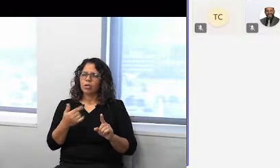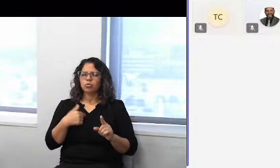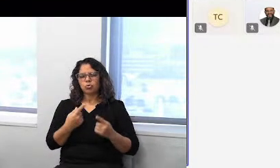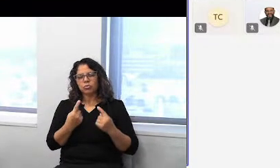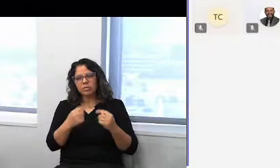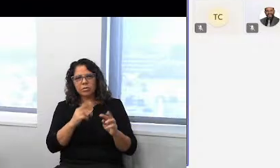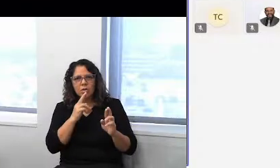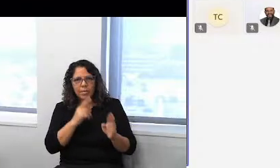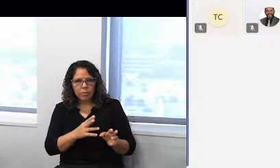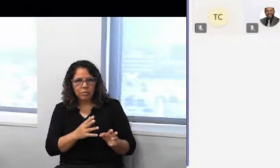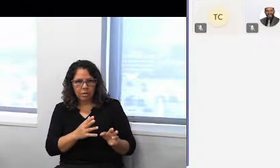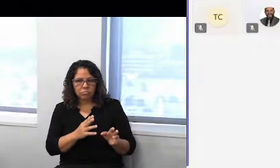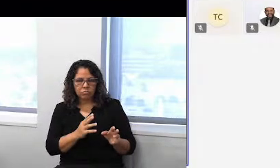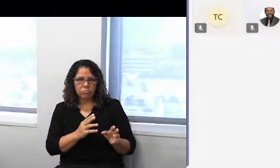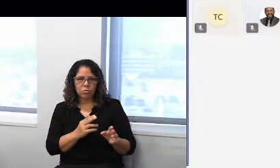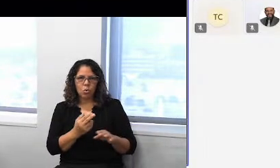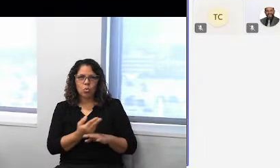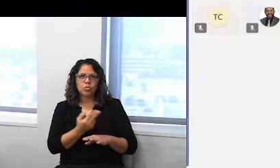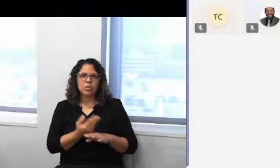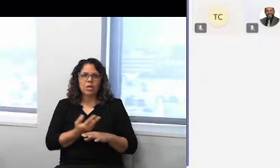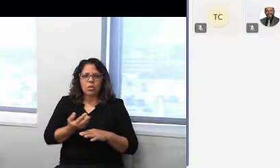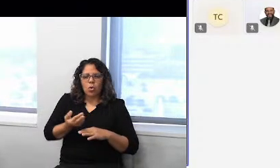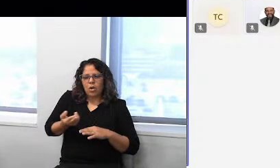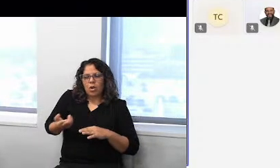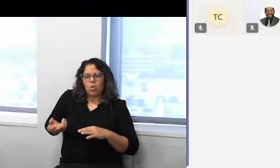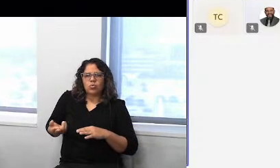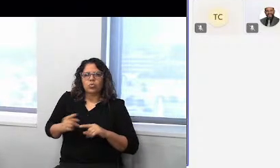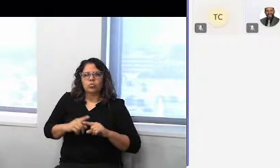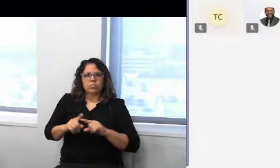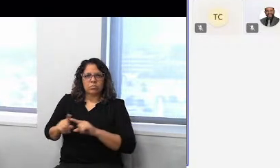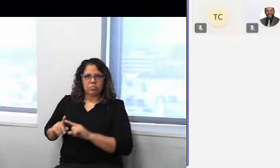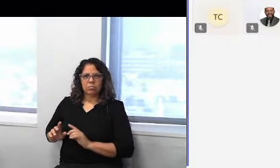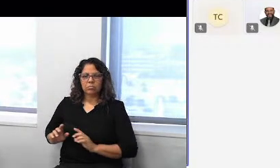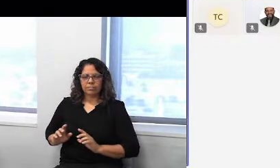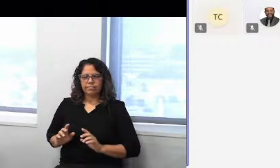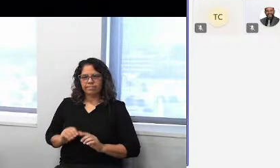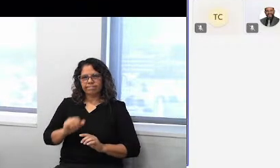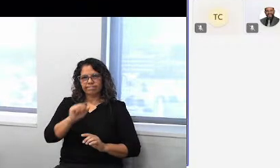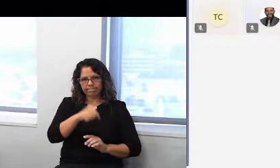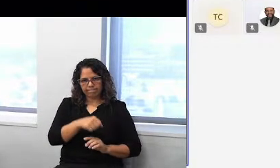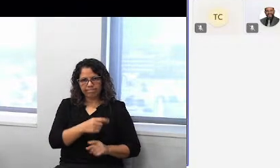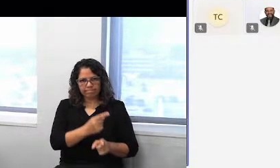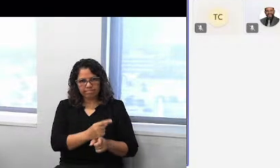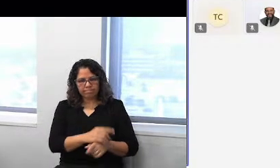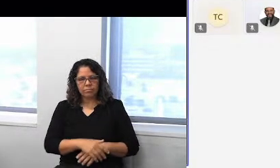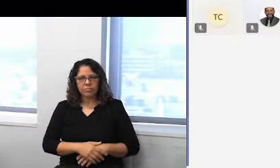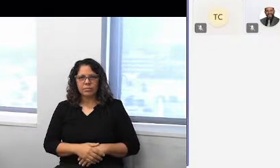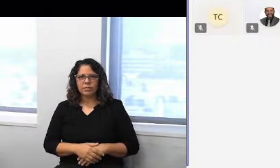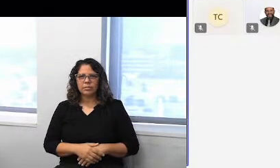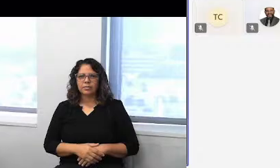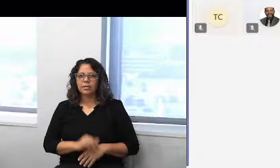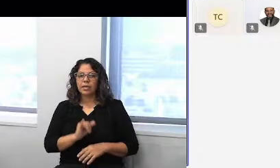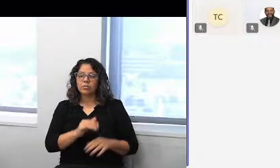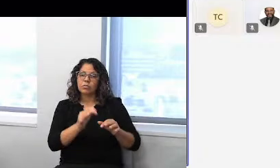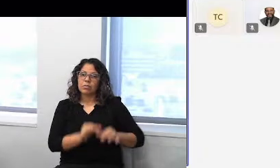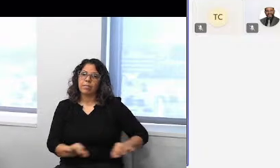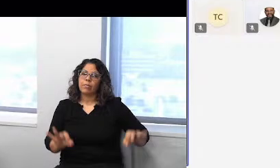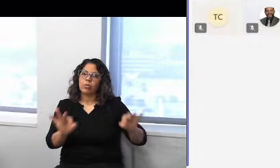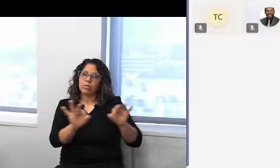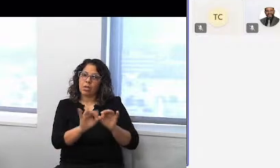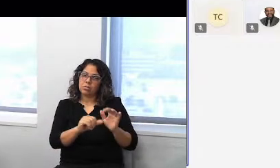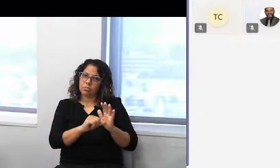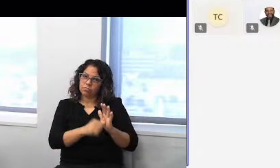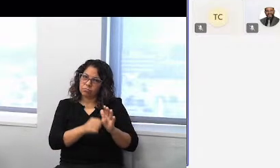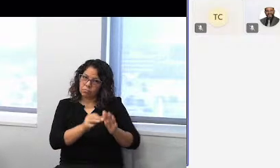the resource differently. Yes, because and that is very, very, very important. And I want to emphasize that